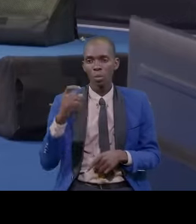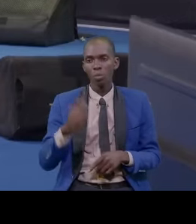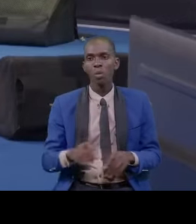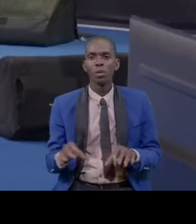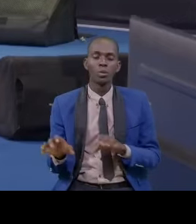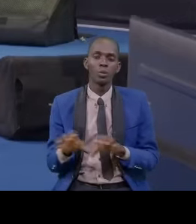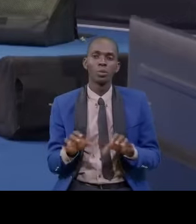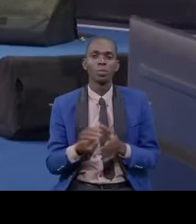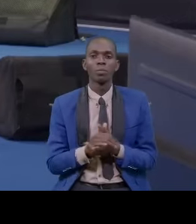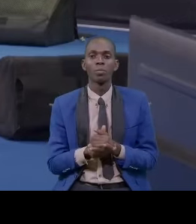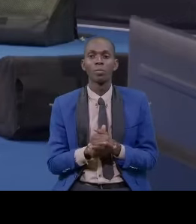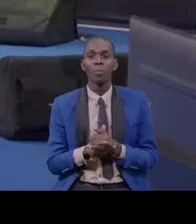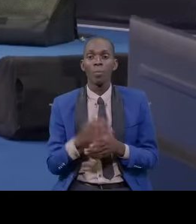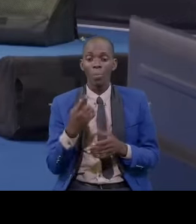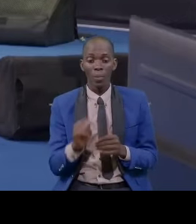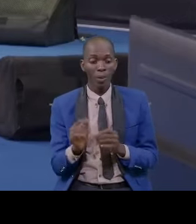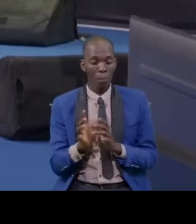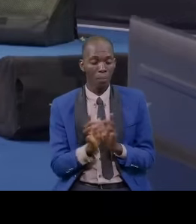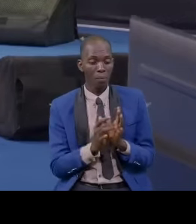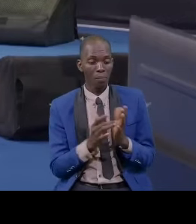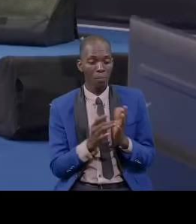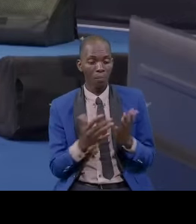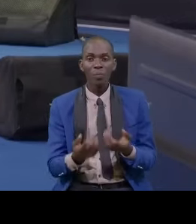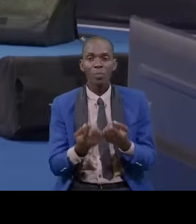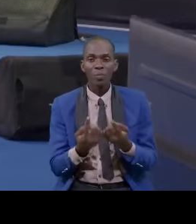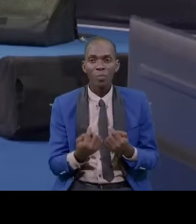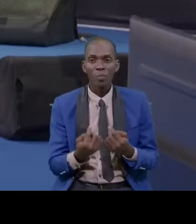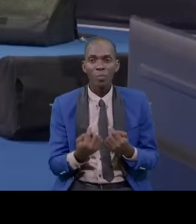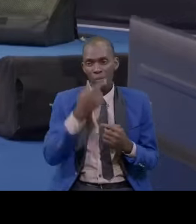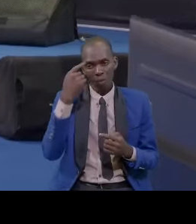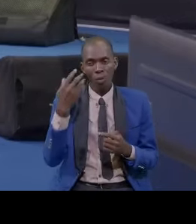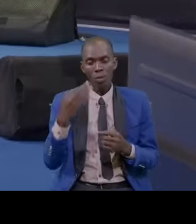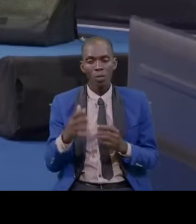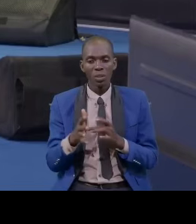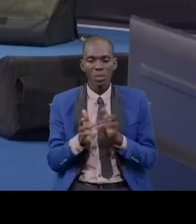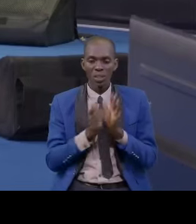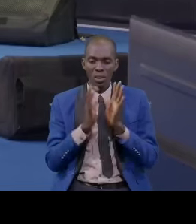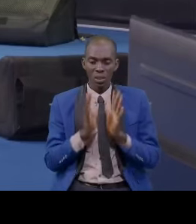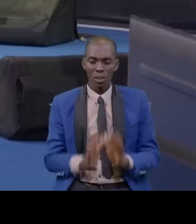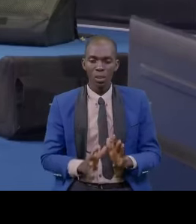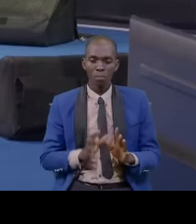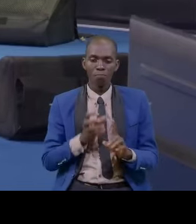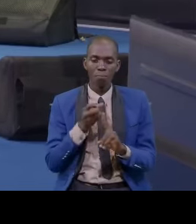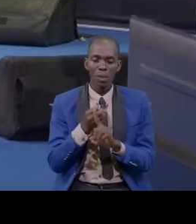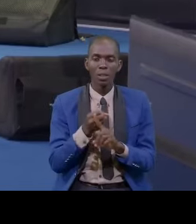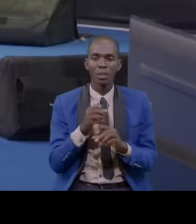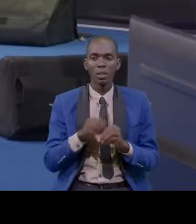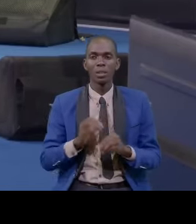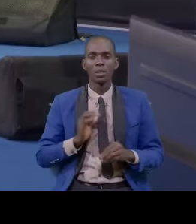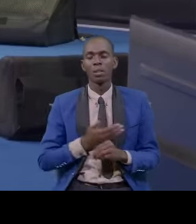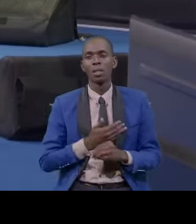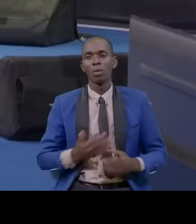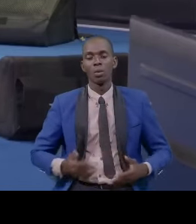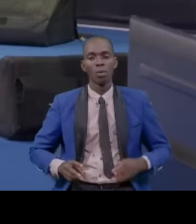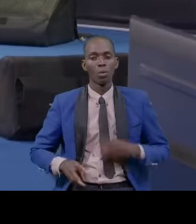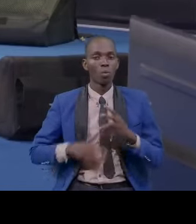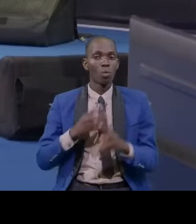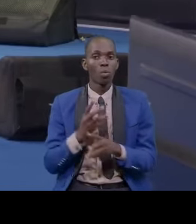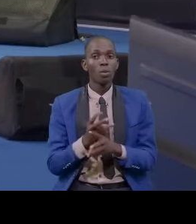as a result of Christian impact in our world. That's not directly preaching the